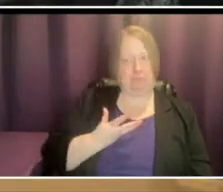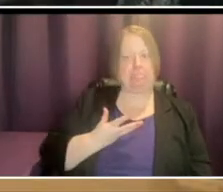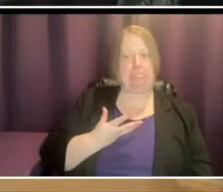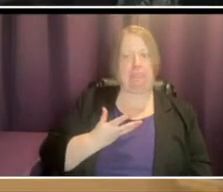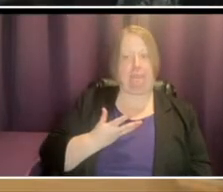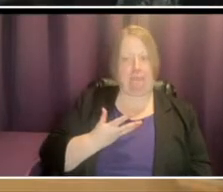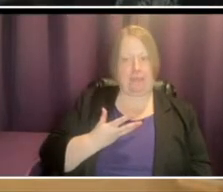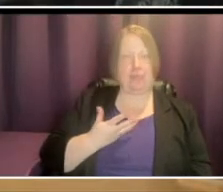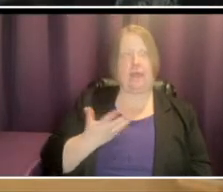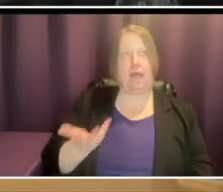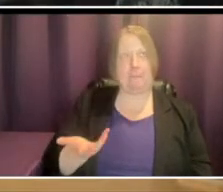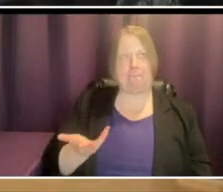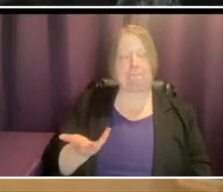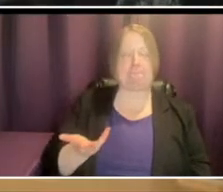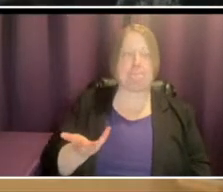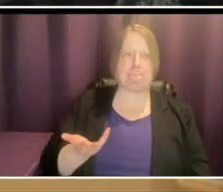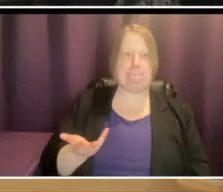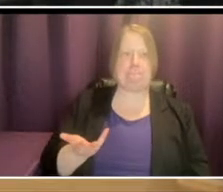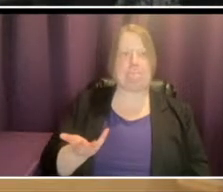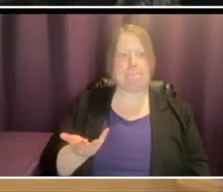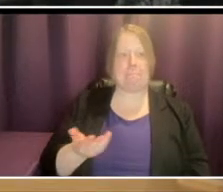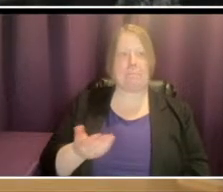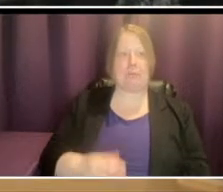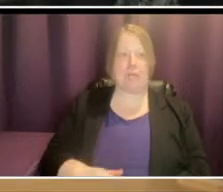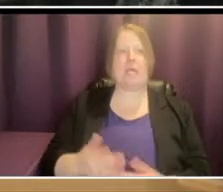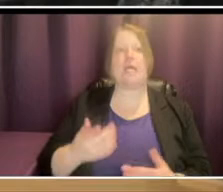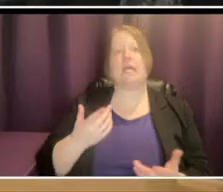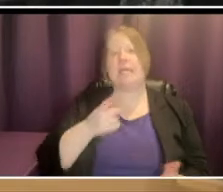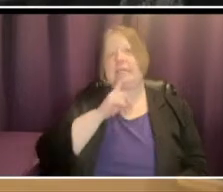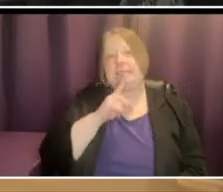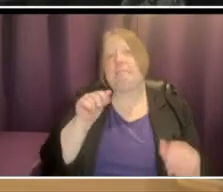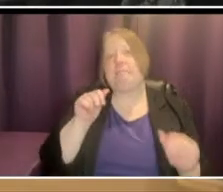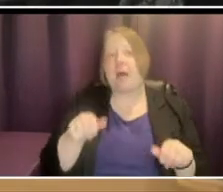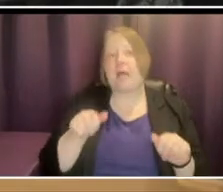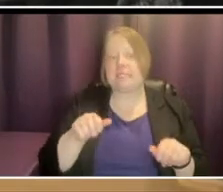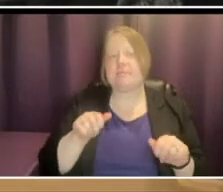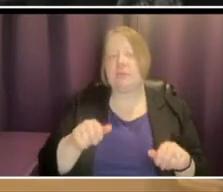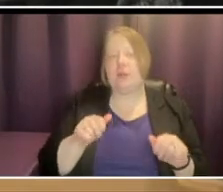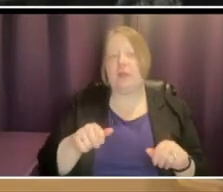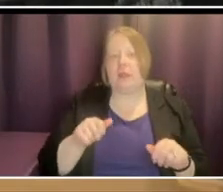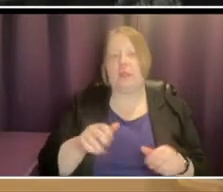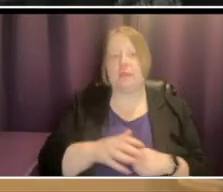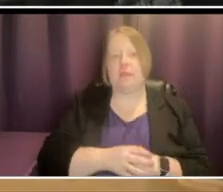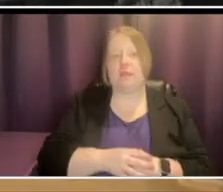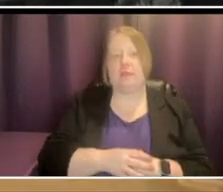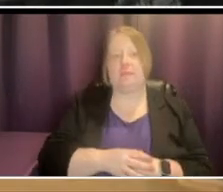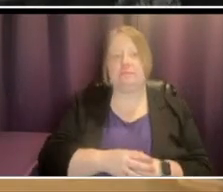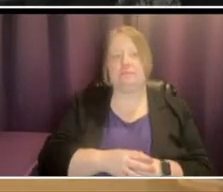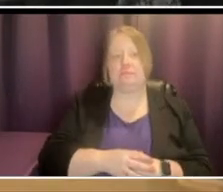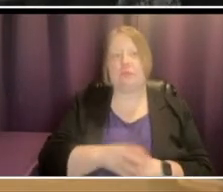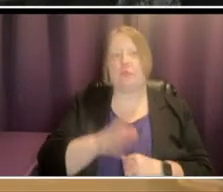there was a possibility that there would be a declaration of victory